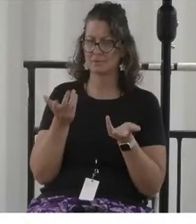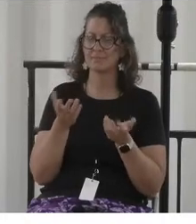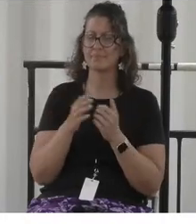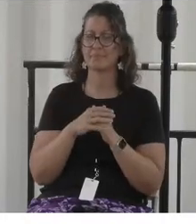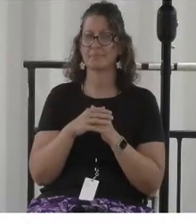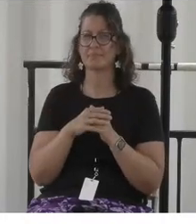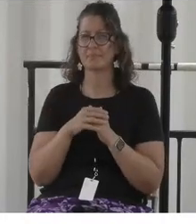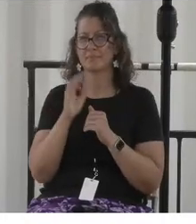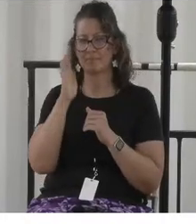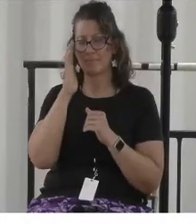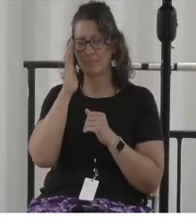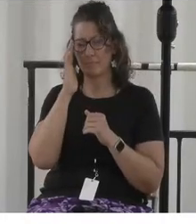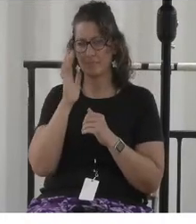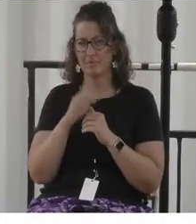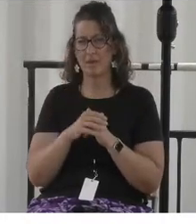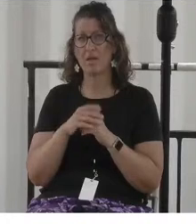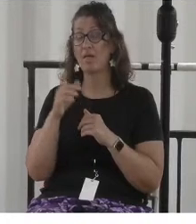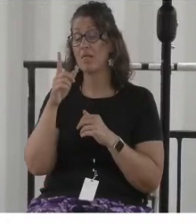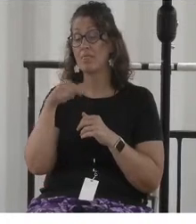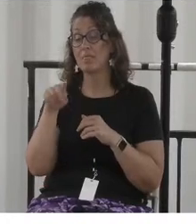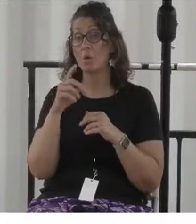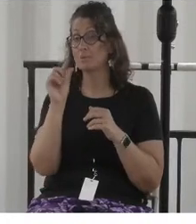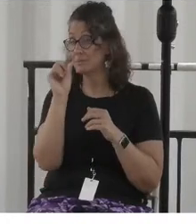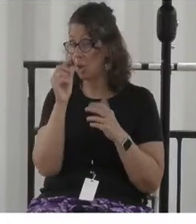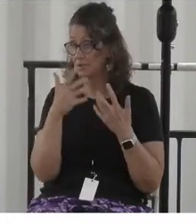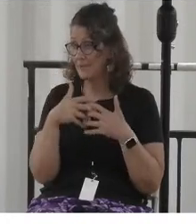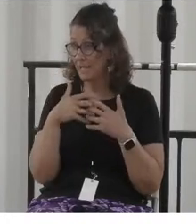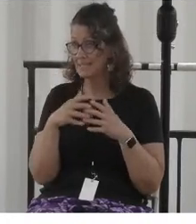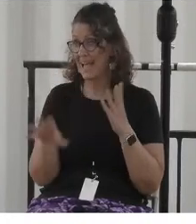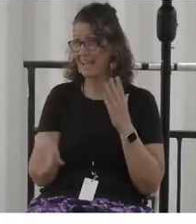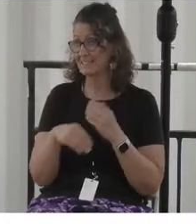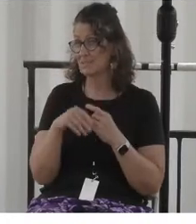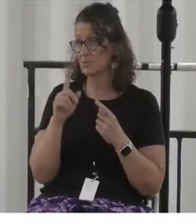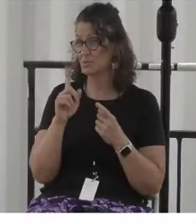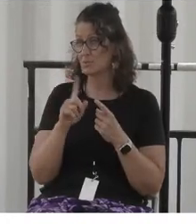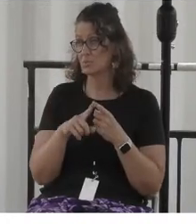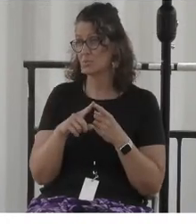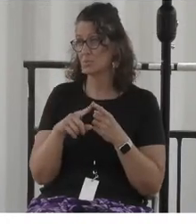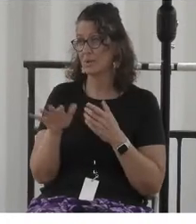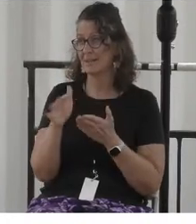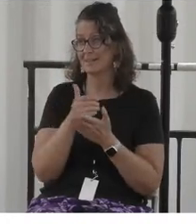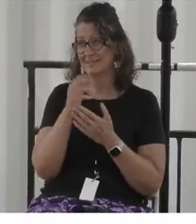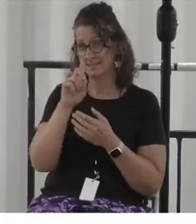animals. And those devices, in addition to being able to send the data,